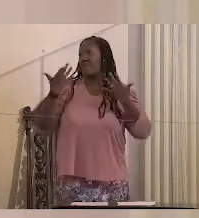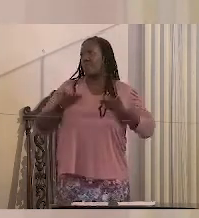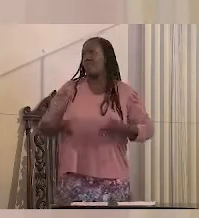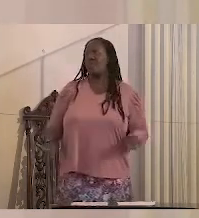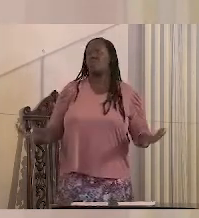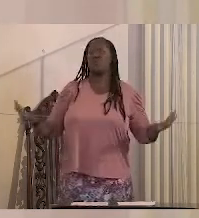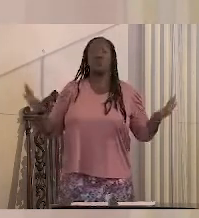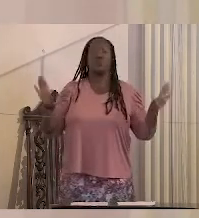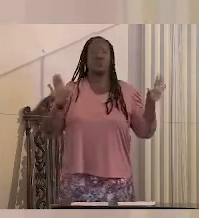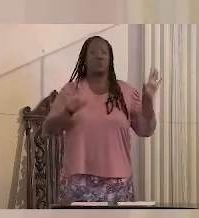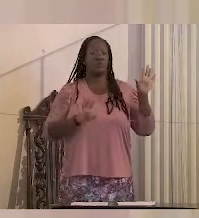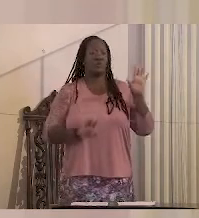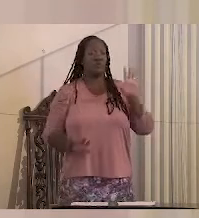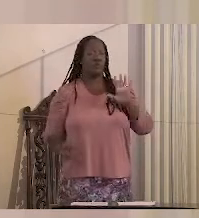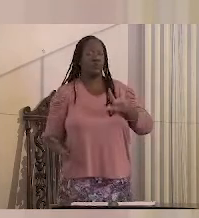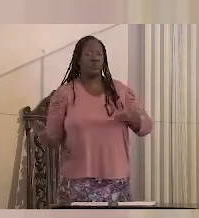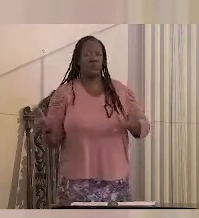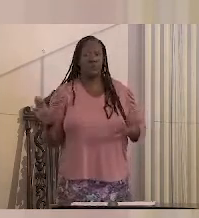Give us